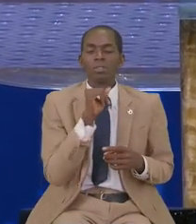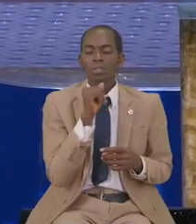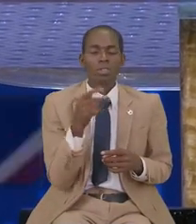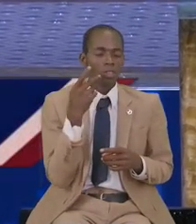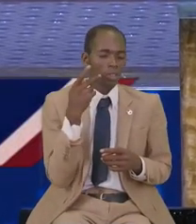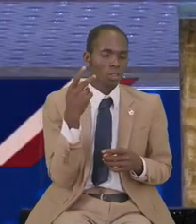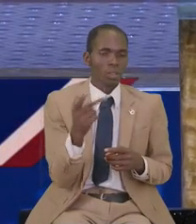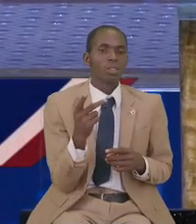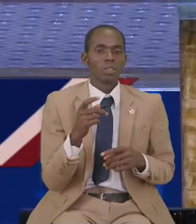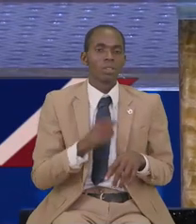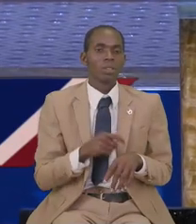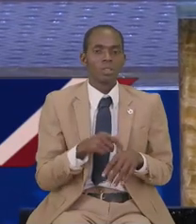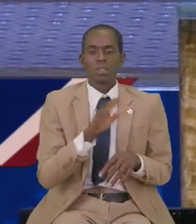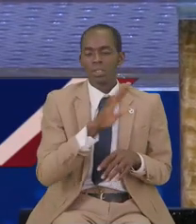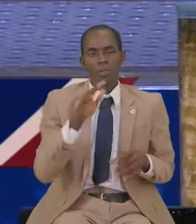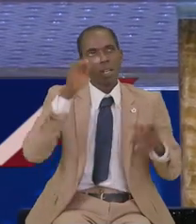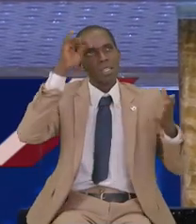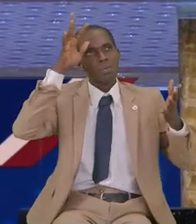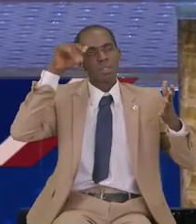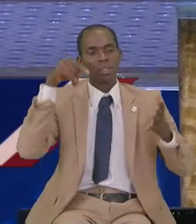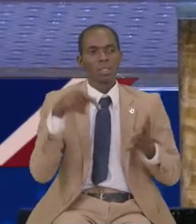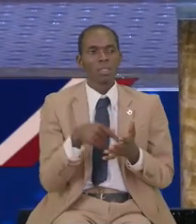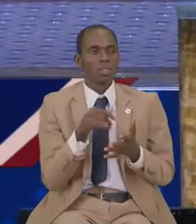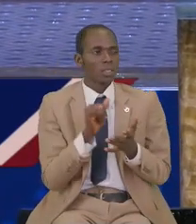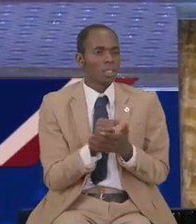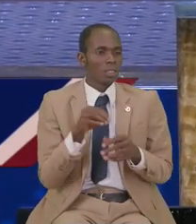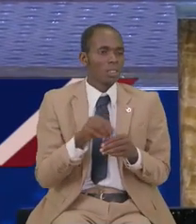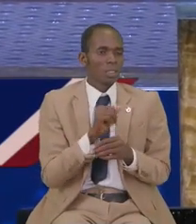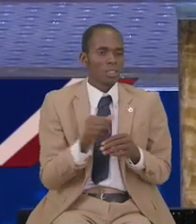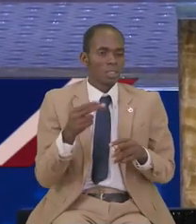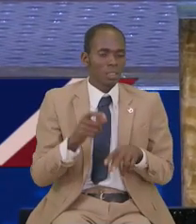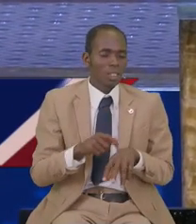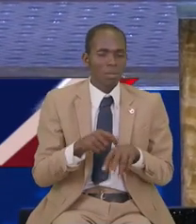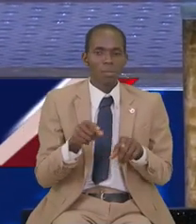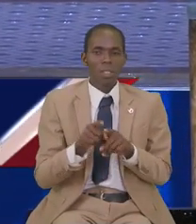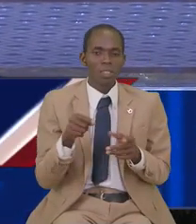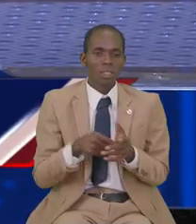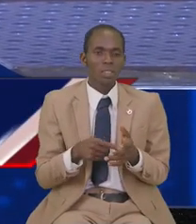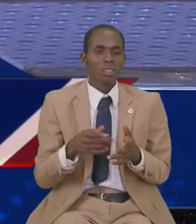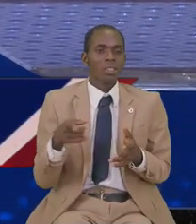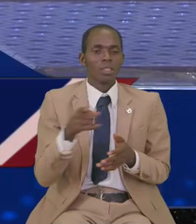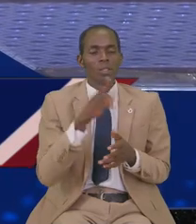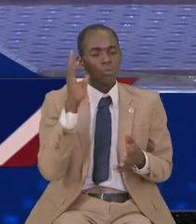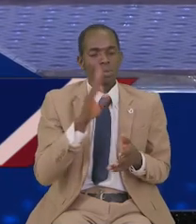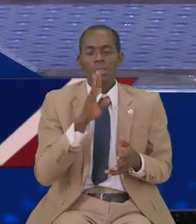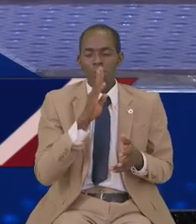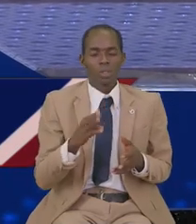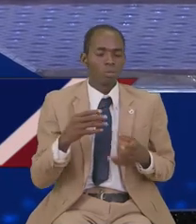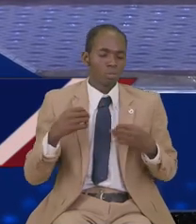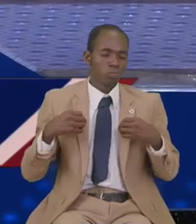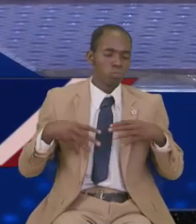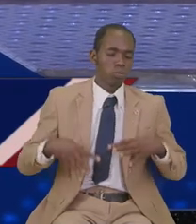They never envisaged this, that in such a time will come. They were perplexed. They